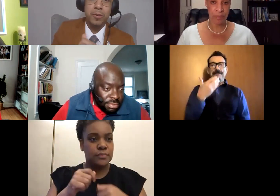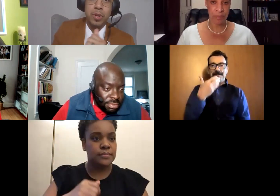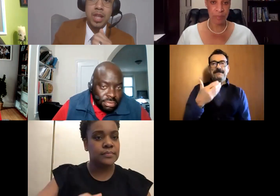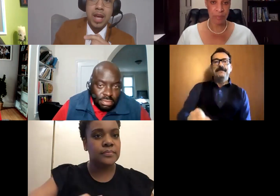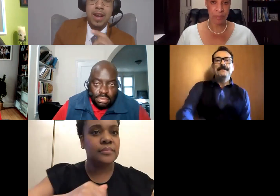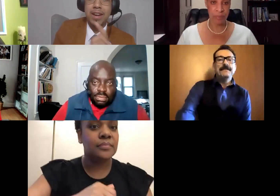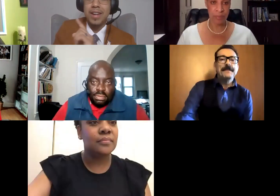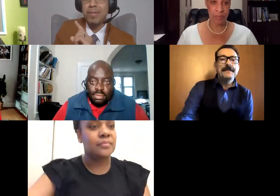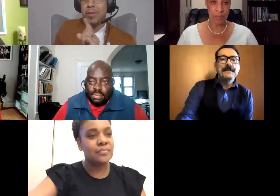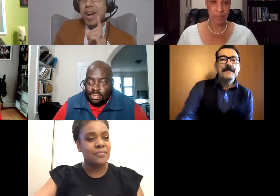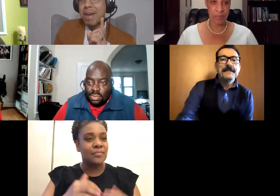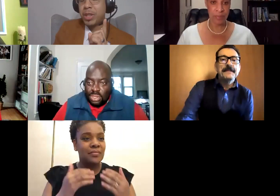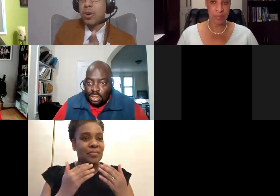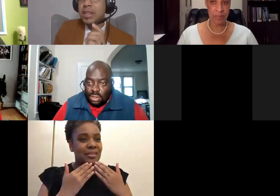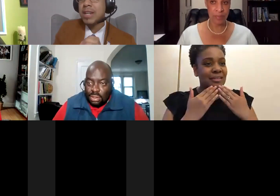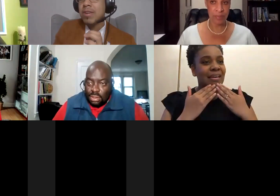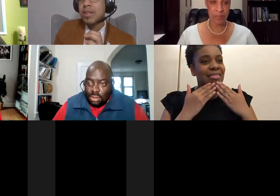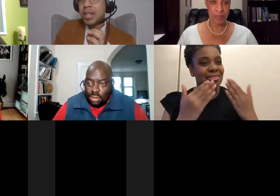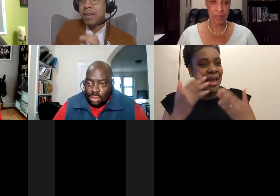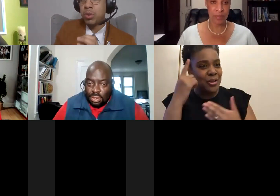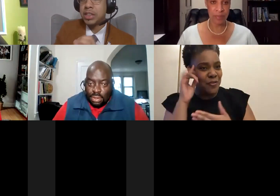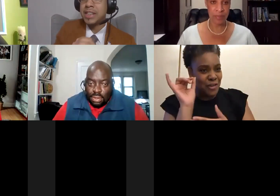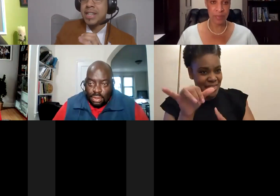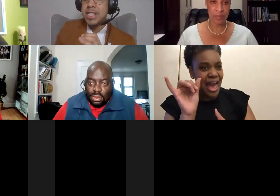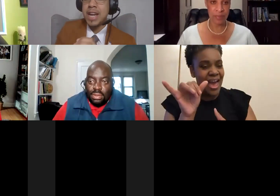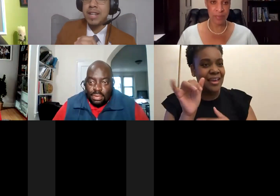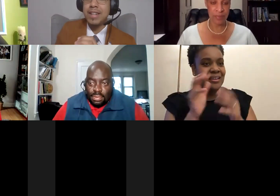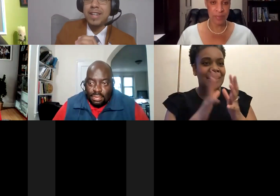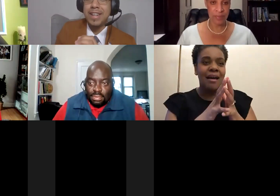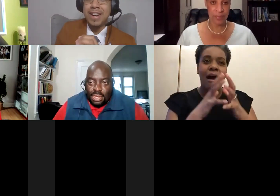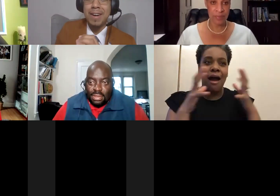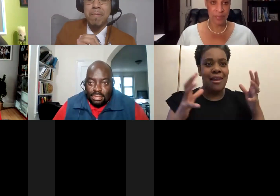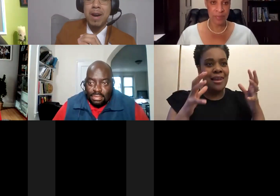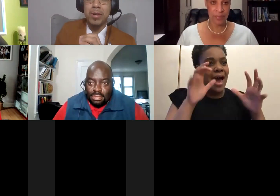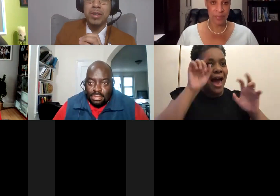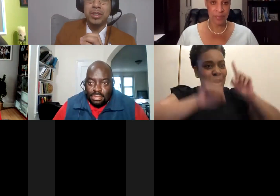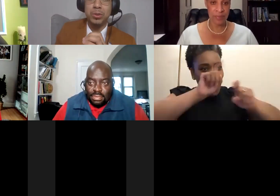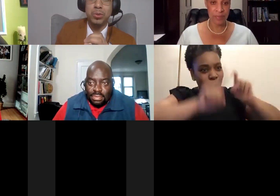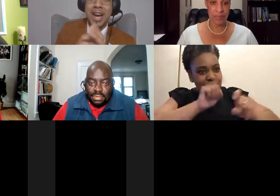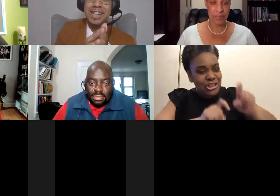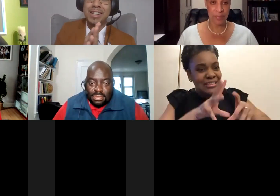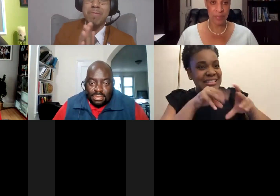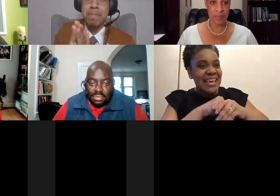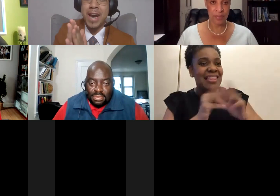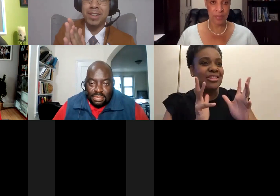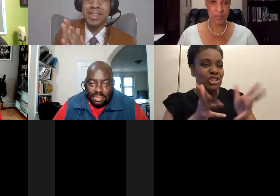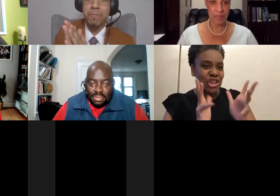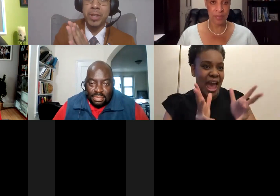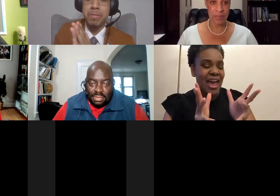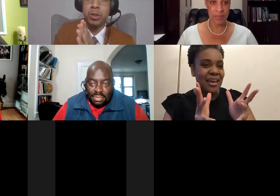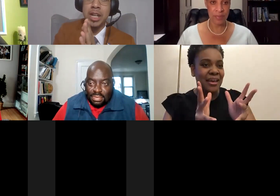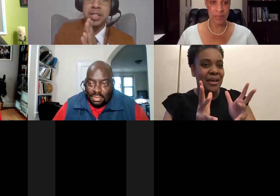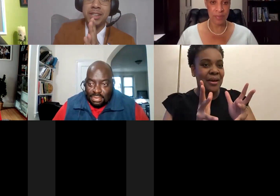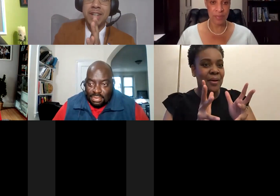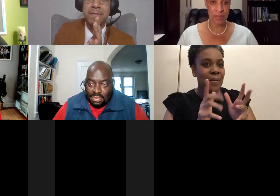Thank you for that. Because there are a lot of questions in the chat, I'm going to ask my panelists if